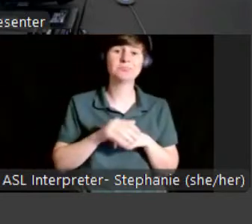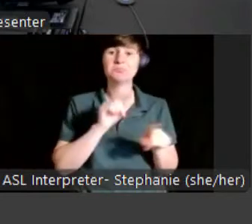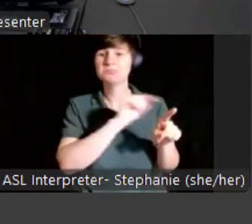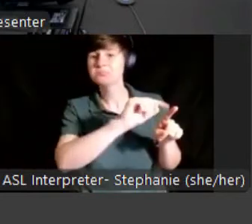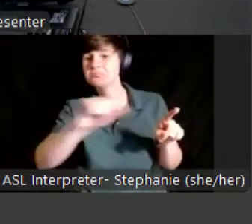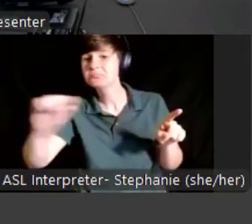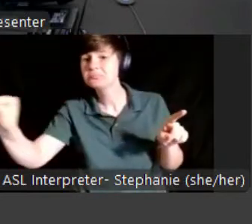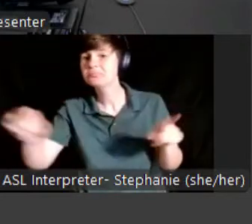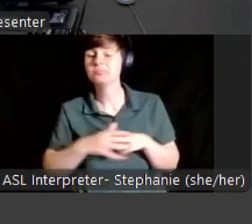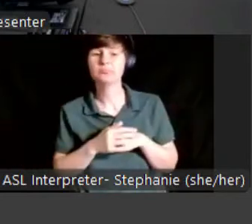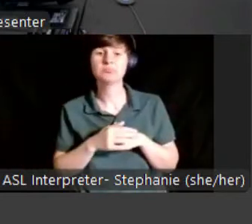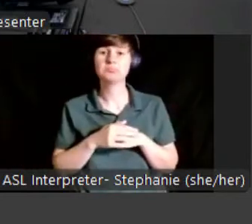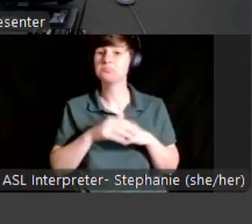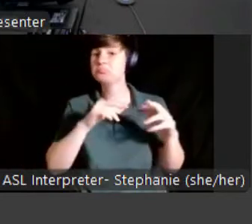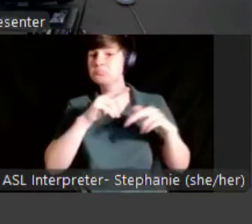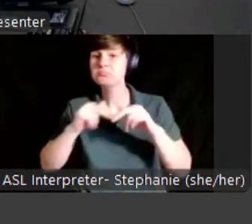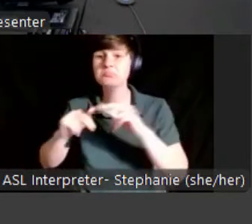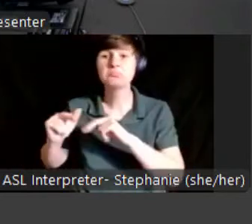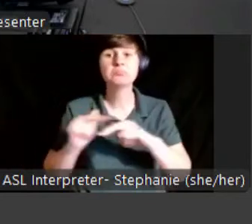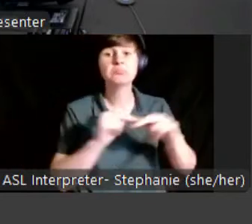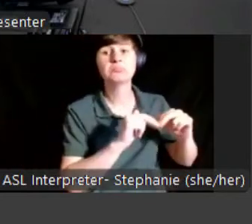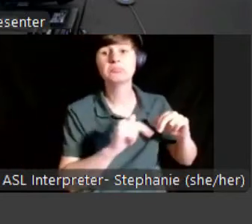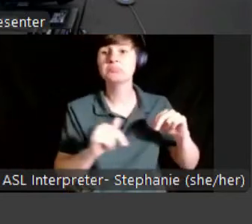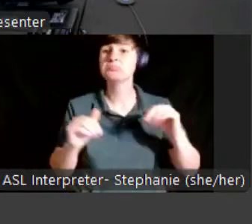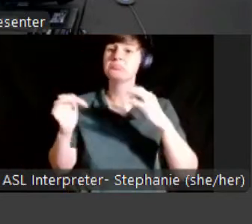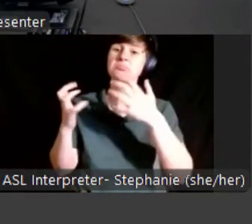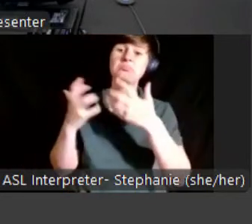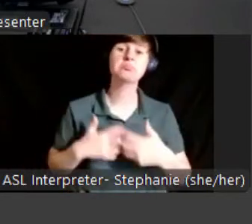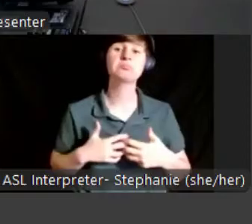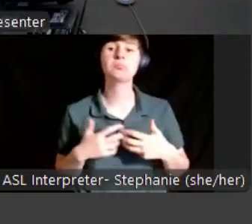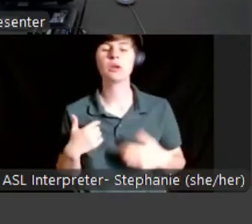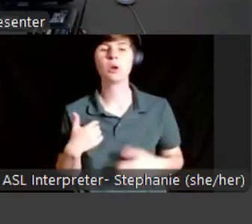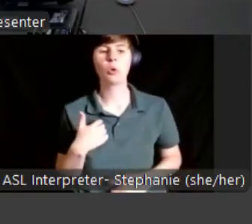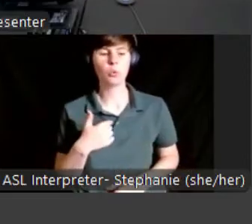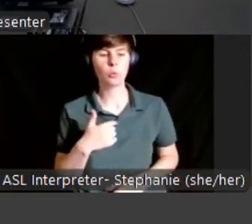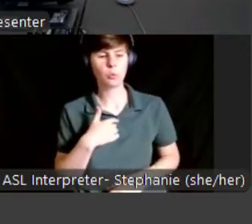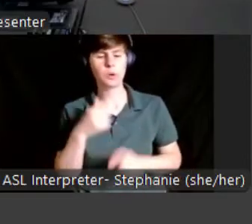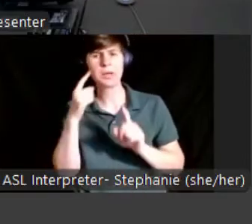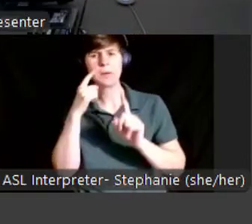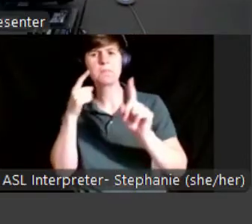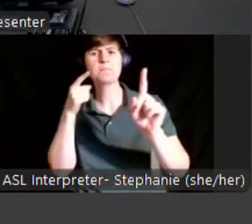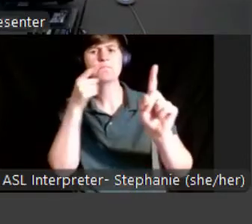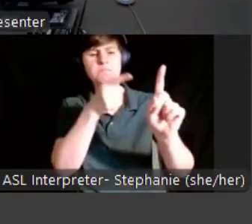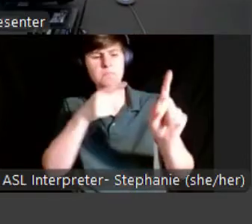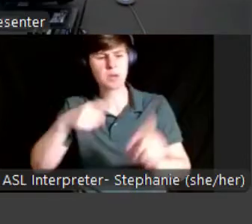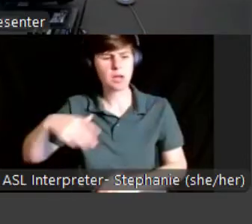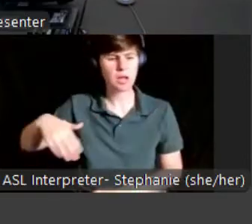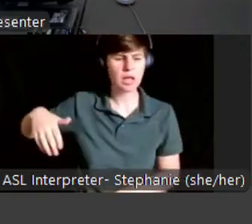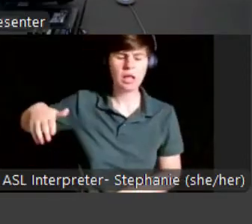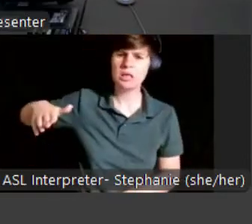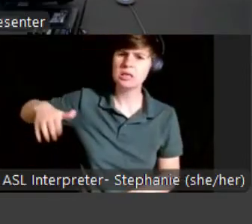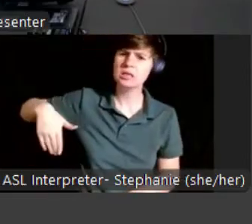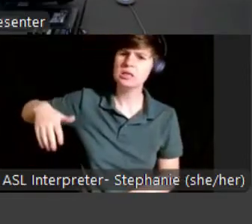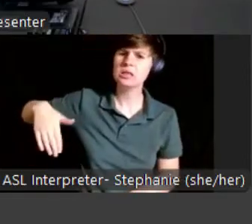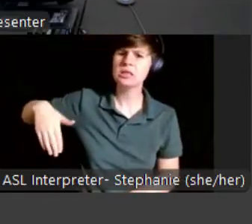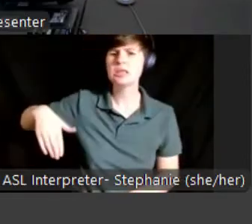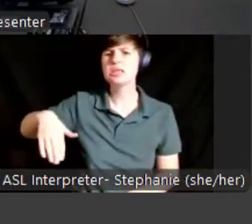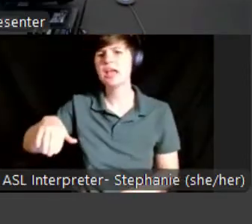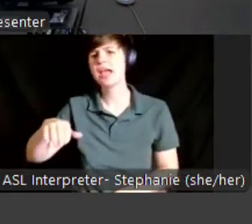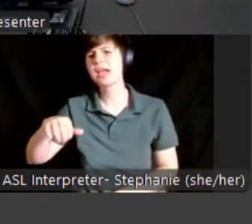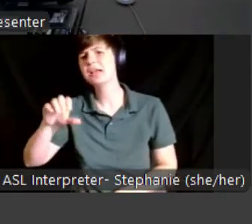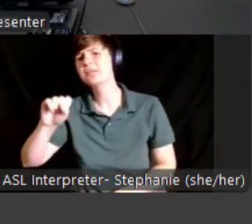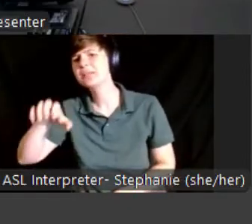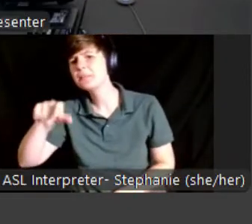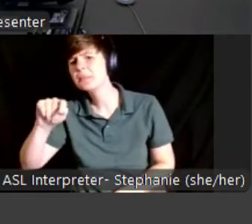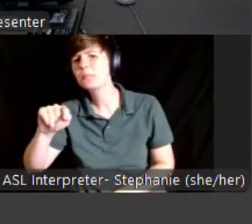station house is coming together. We are right now targeting a late September, early October opening. We're kind of refining into those dates. A lot of